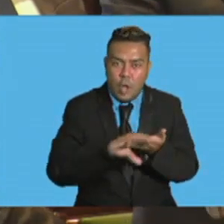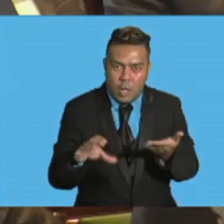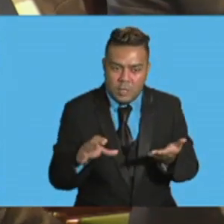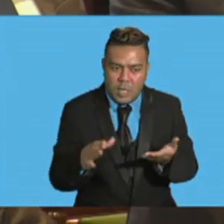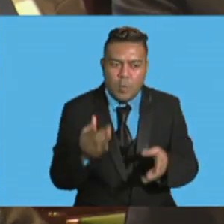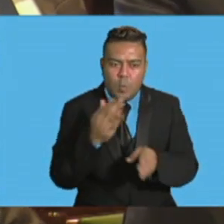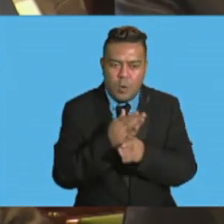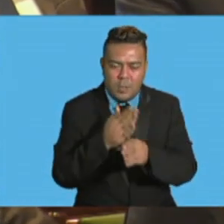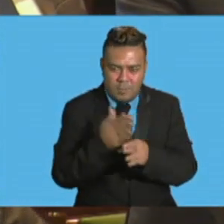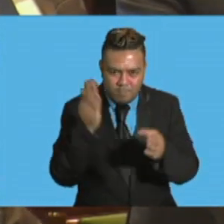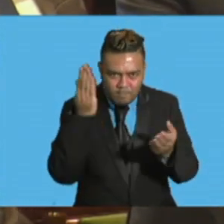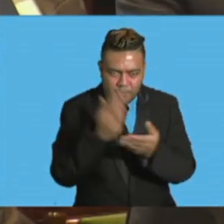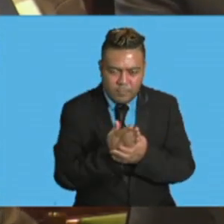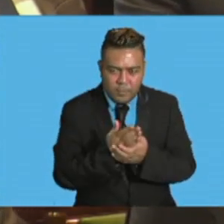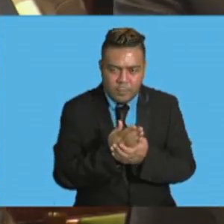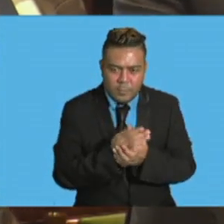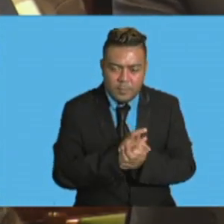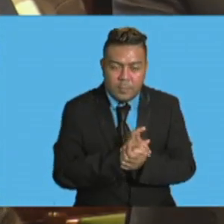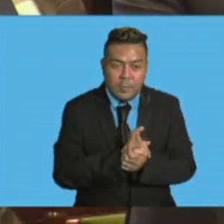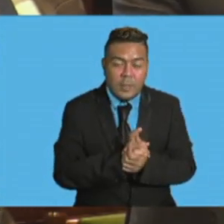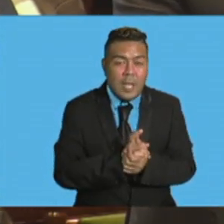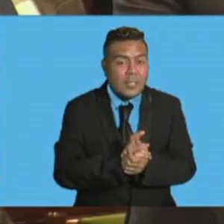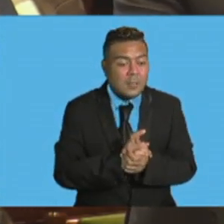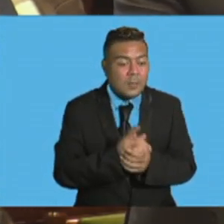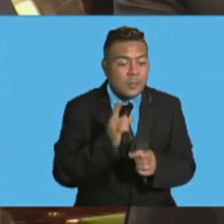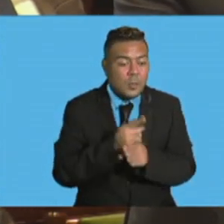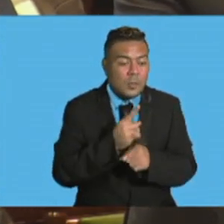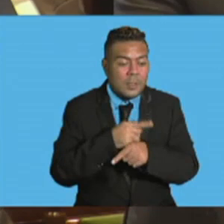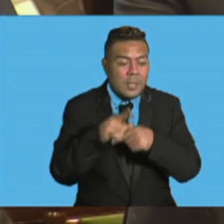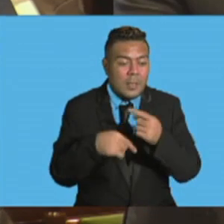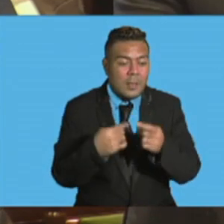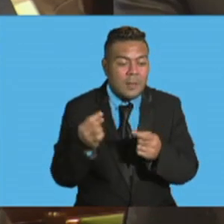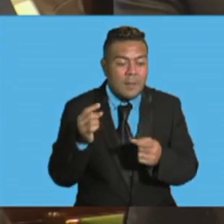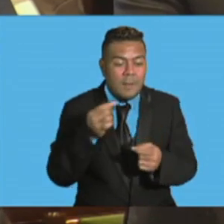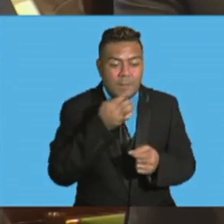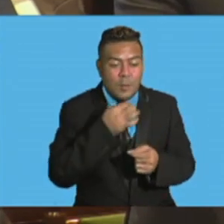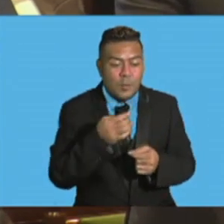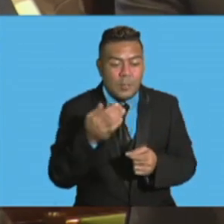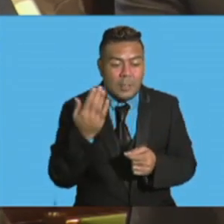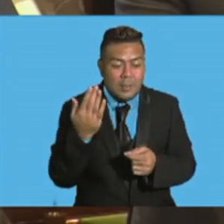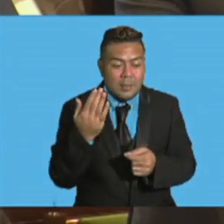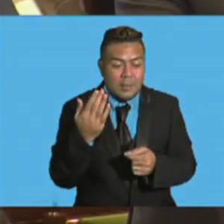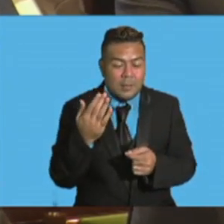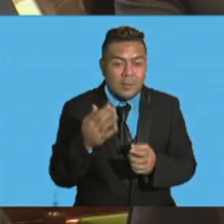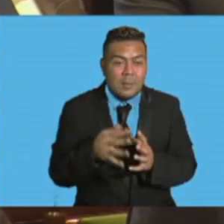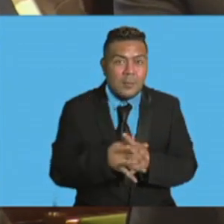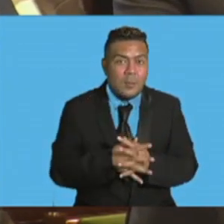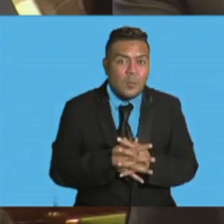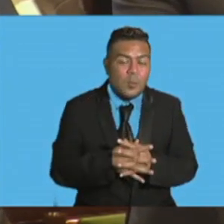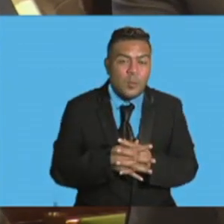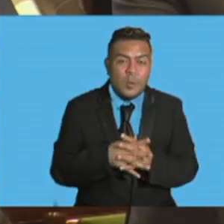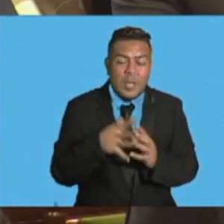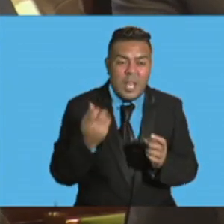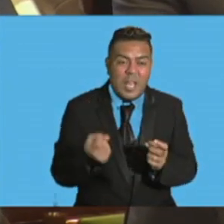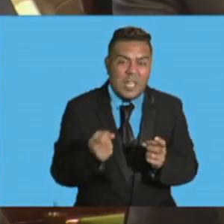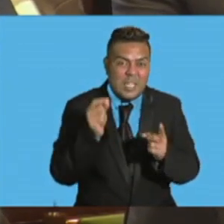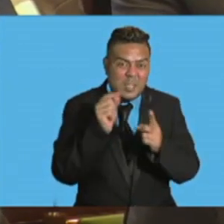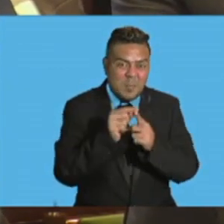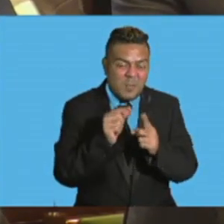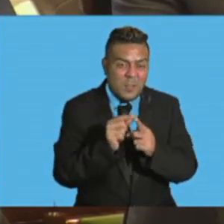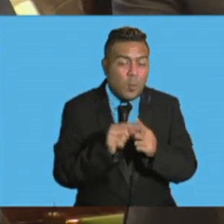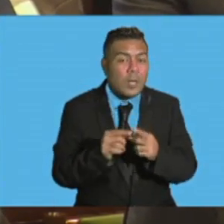directly with the private sector. As highlighted in the past few days, Mr. Speaker, sir, we had a specific